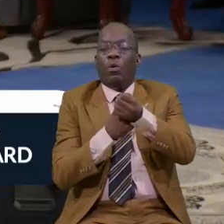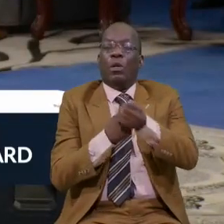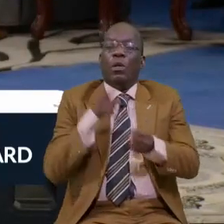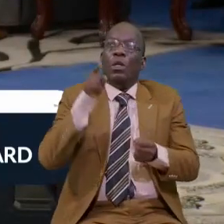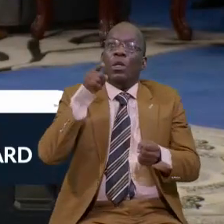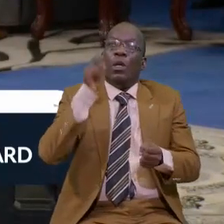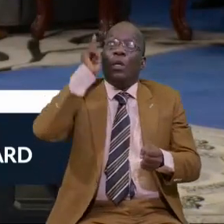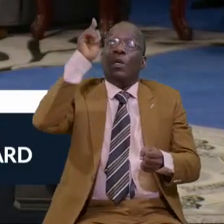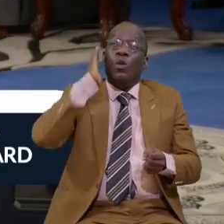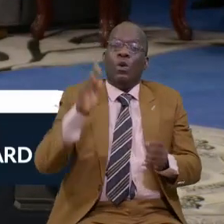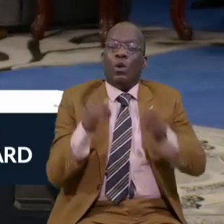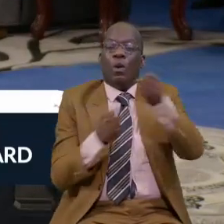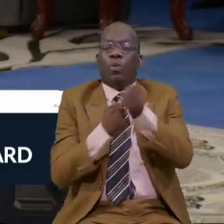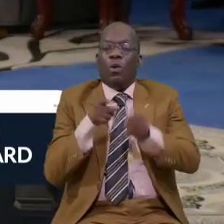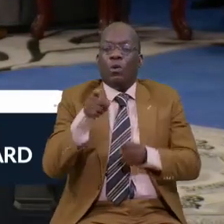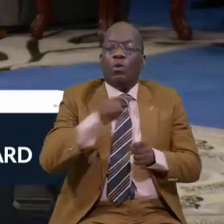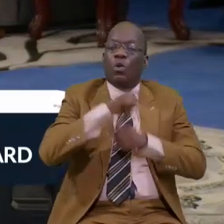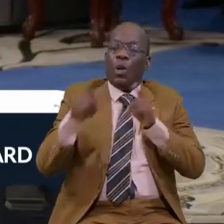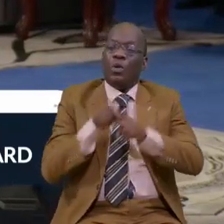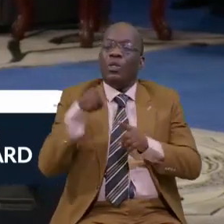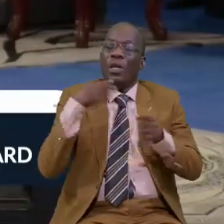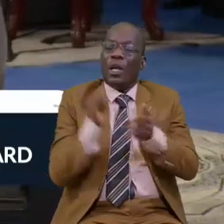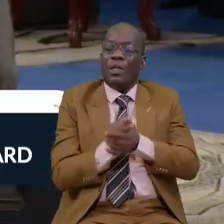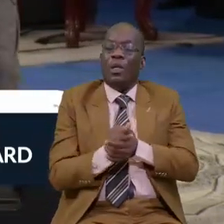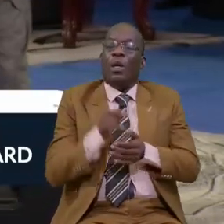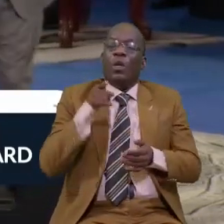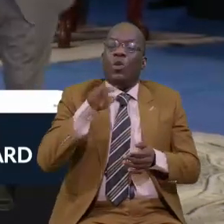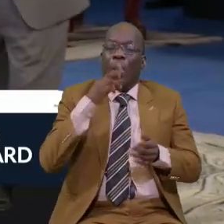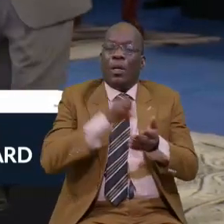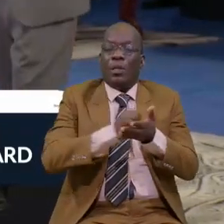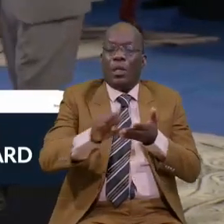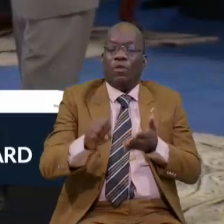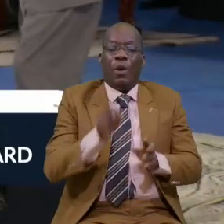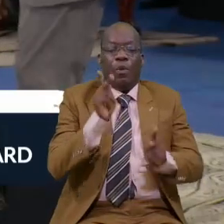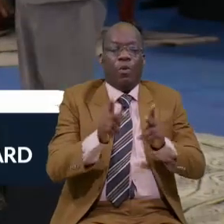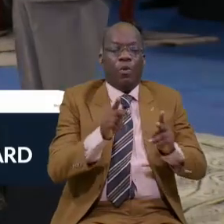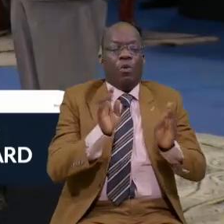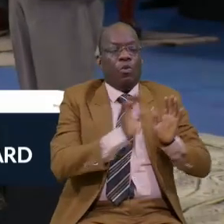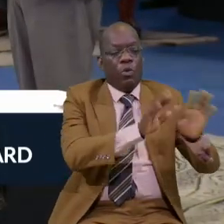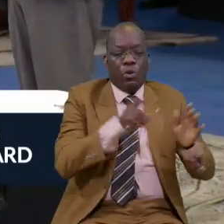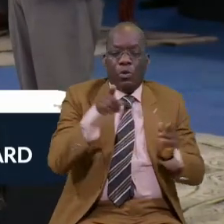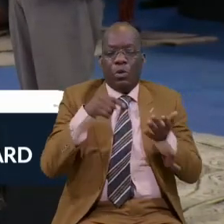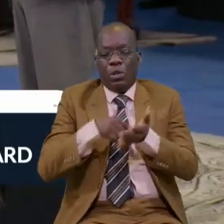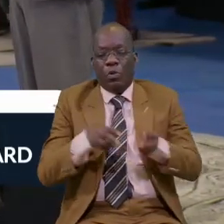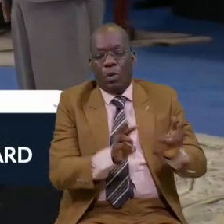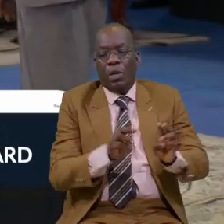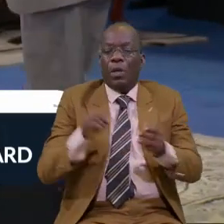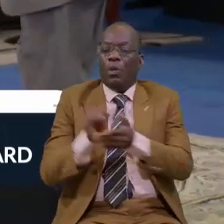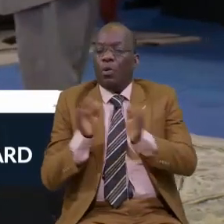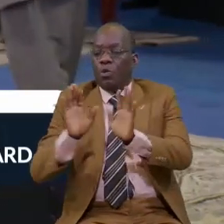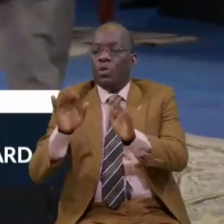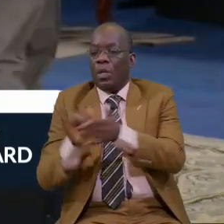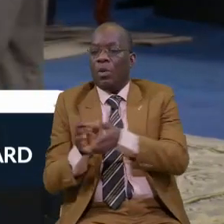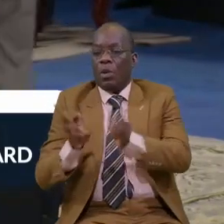sanctified, you're sanctified, and then people push you this way, push you that way. After all,